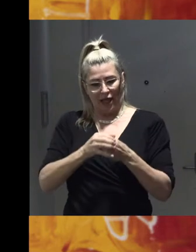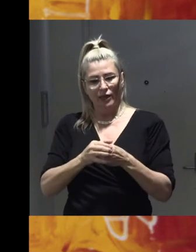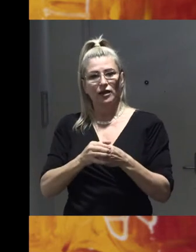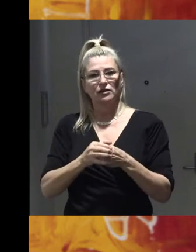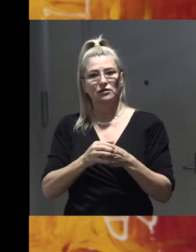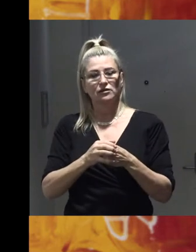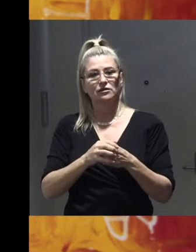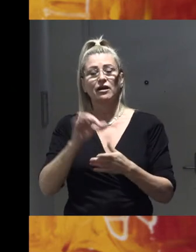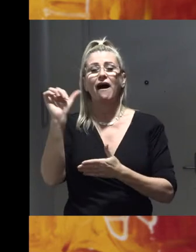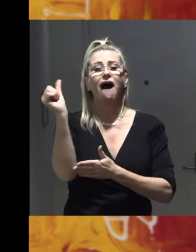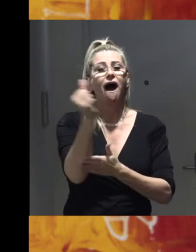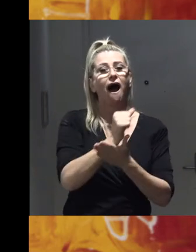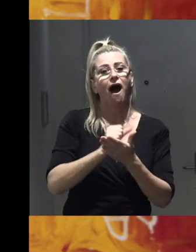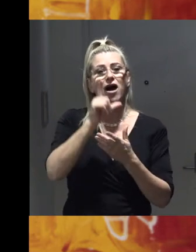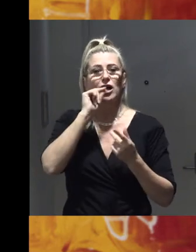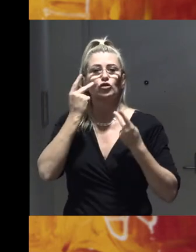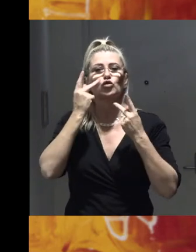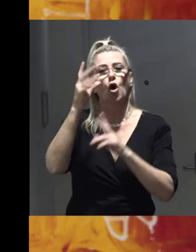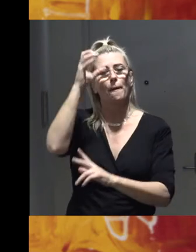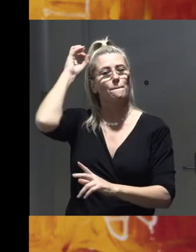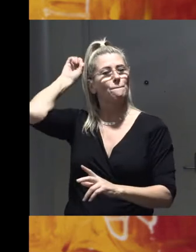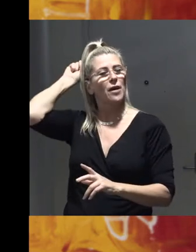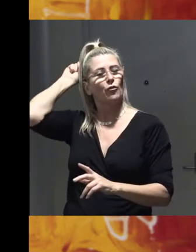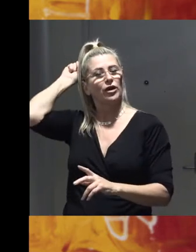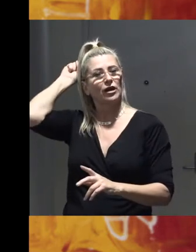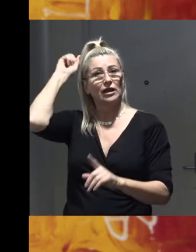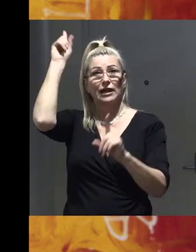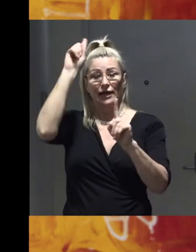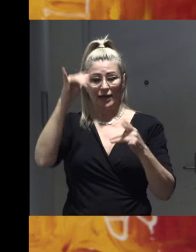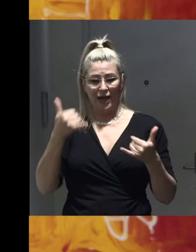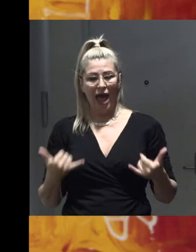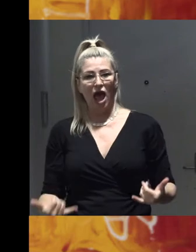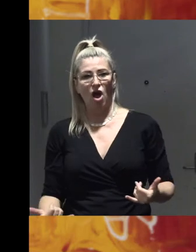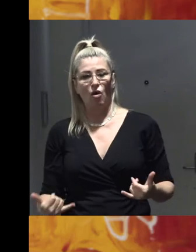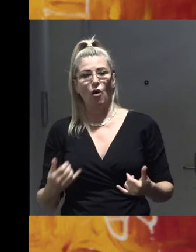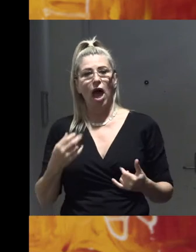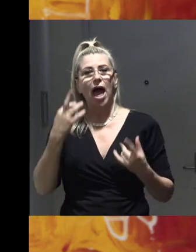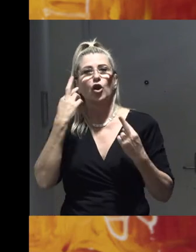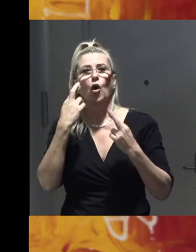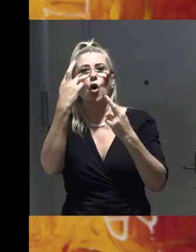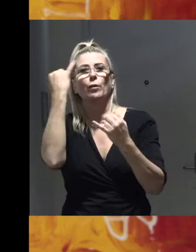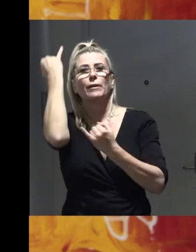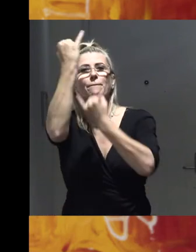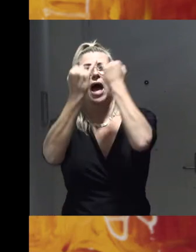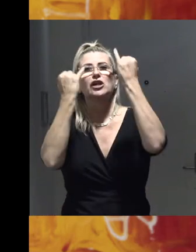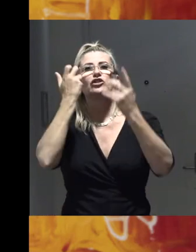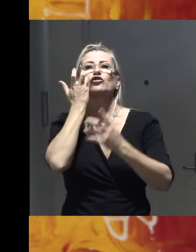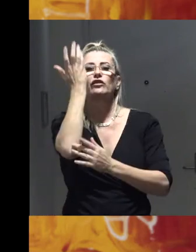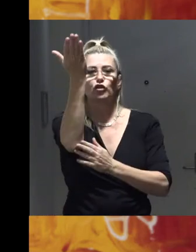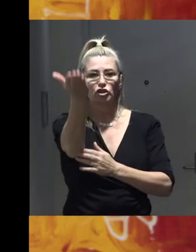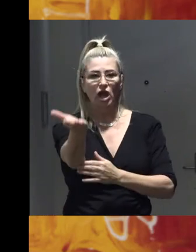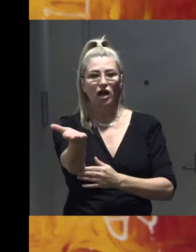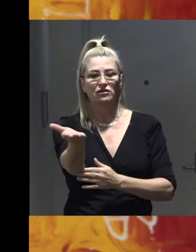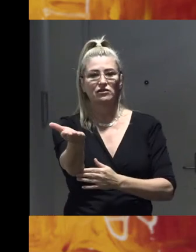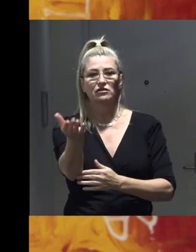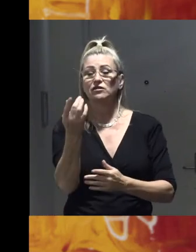Artists powerfully capture memories, present realities, and imagined and hoped for futures. We need only